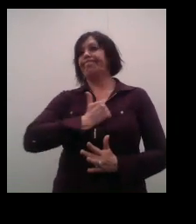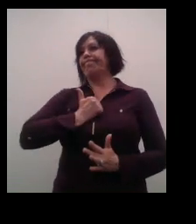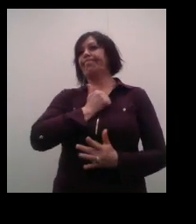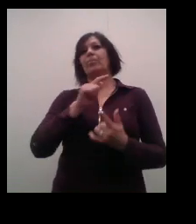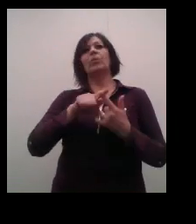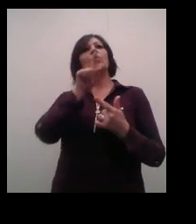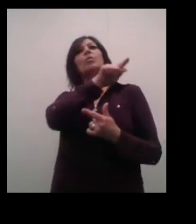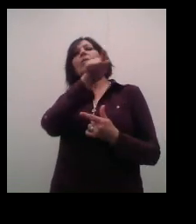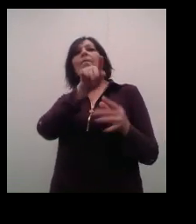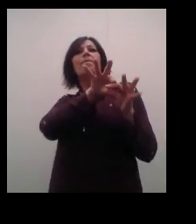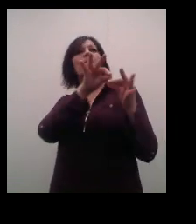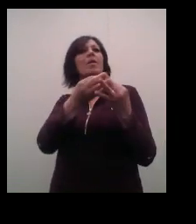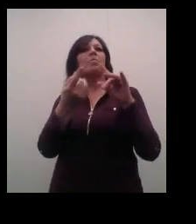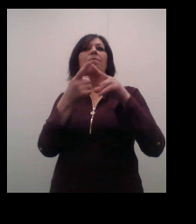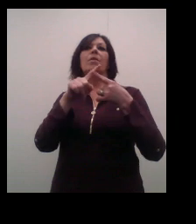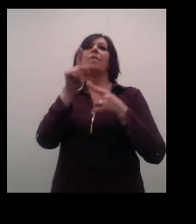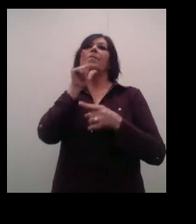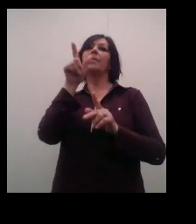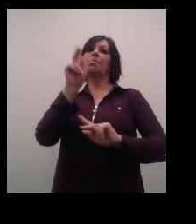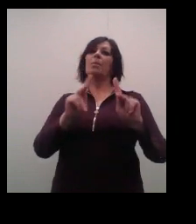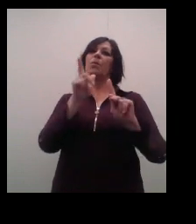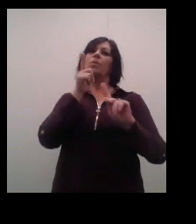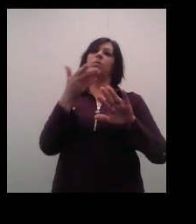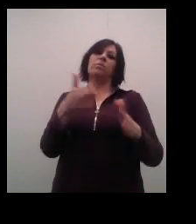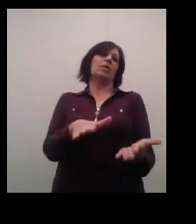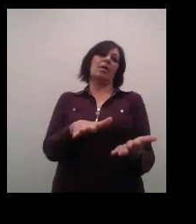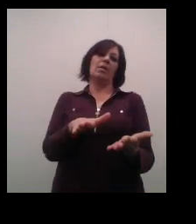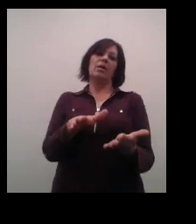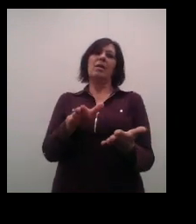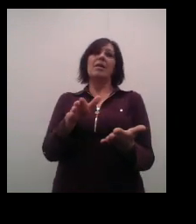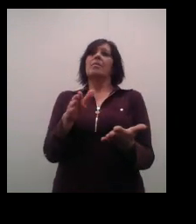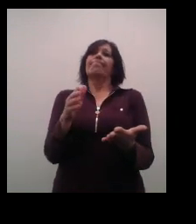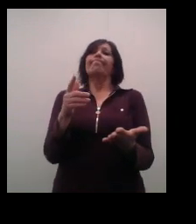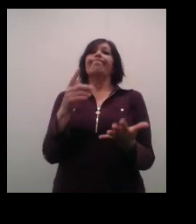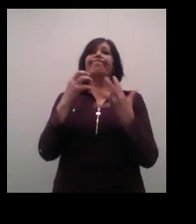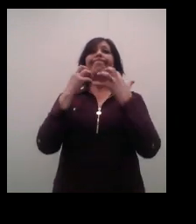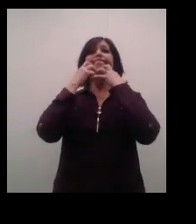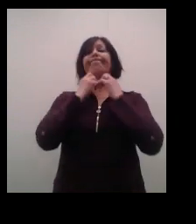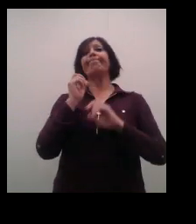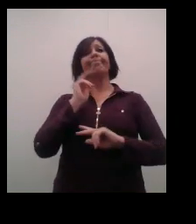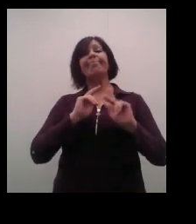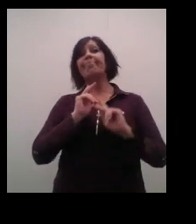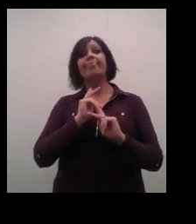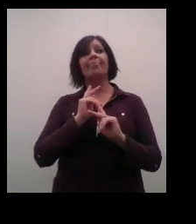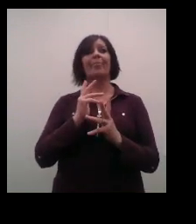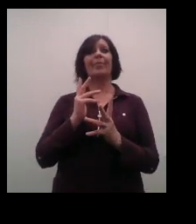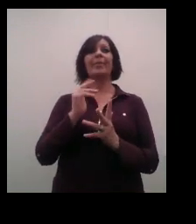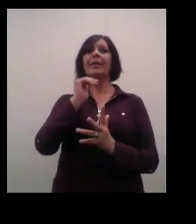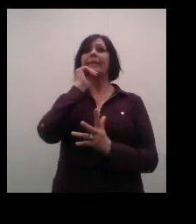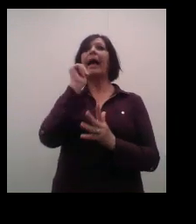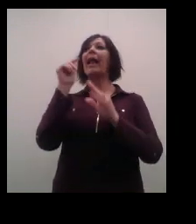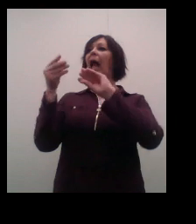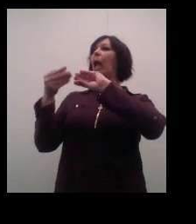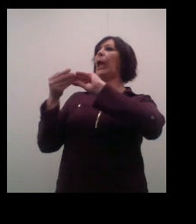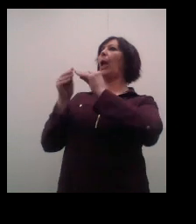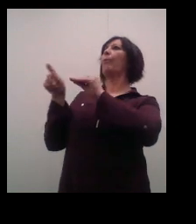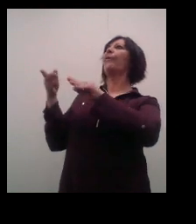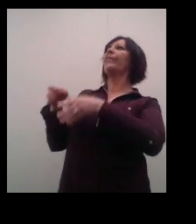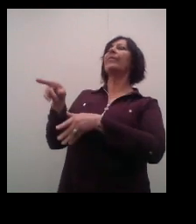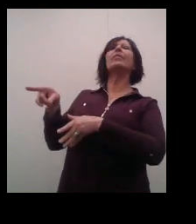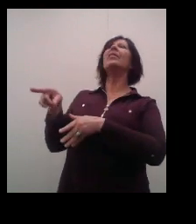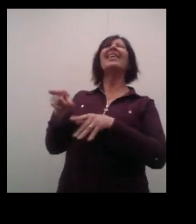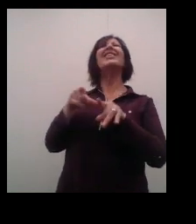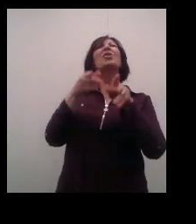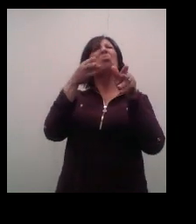to the family and friends of all who have perished. These are loved ones, not just a number on a screen,